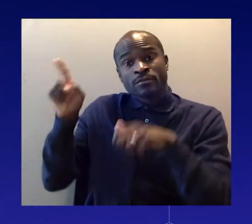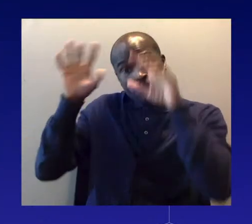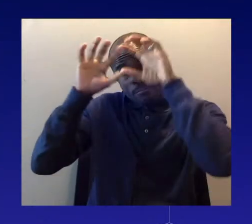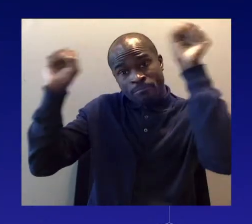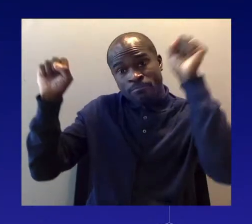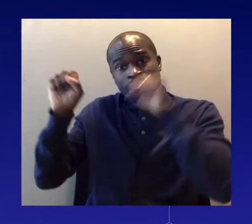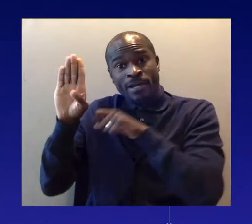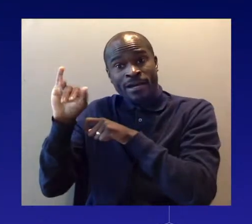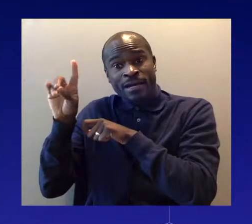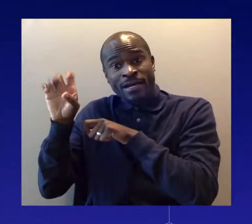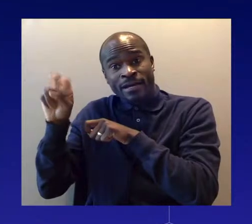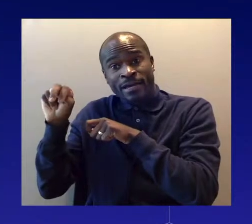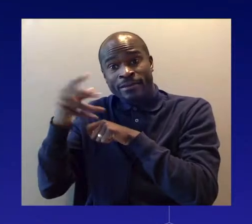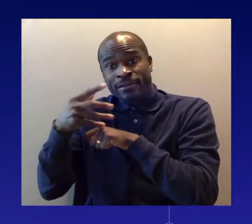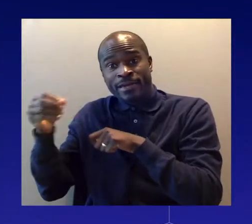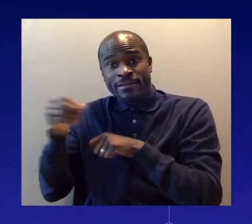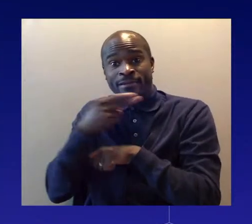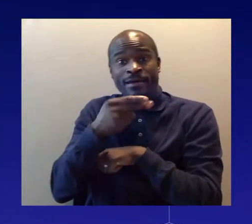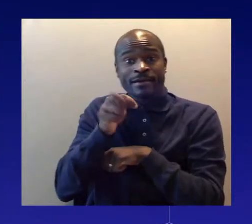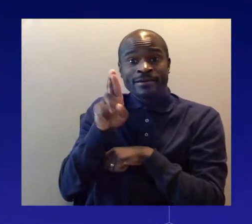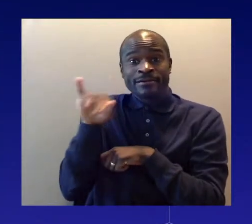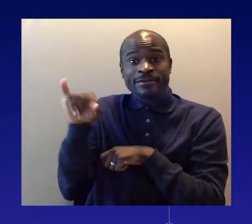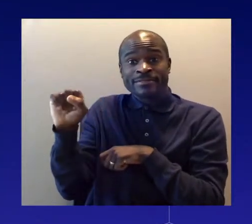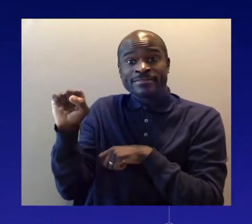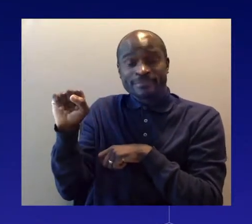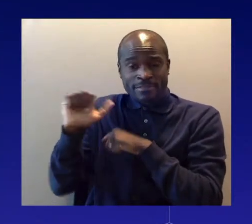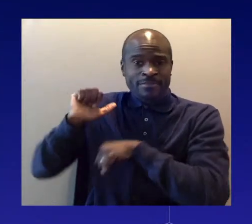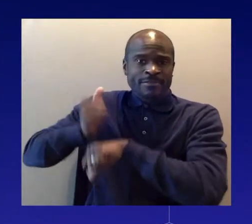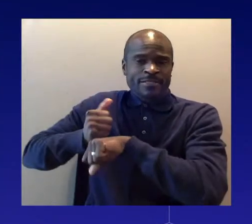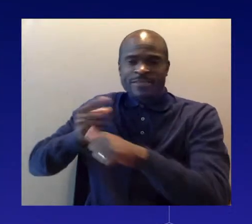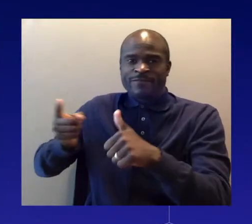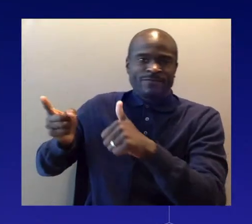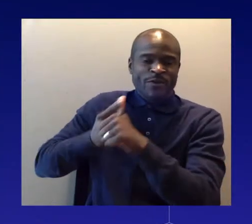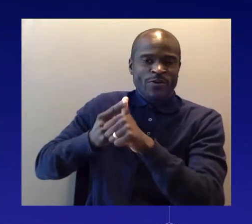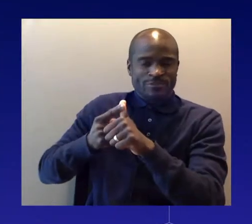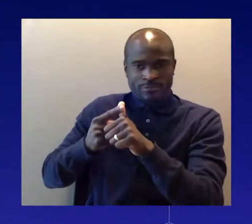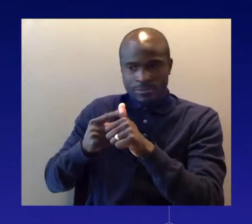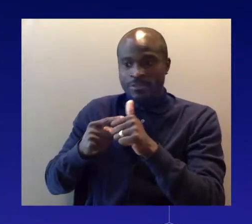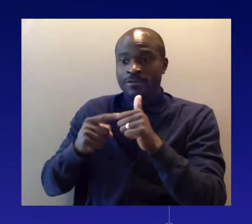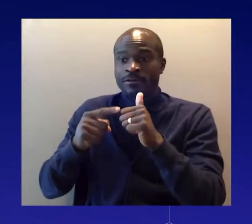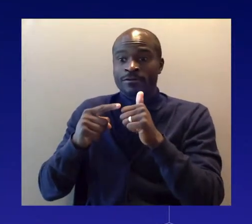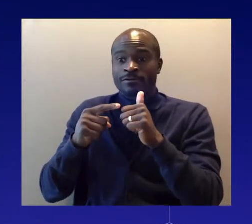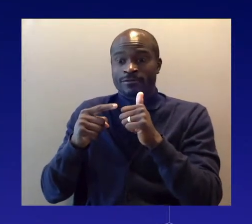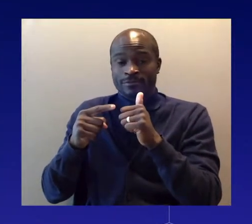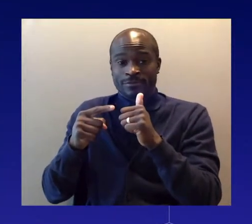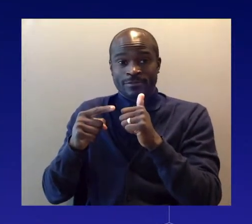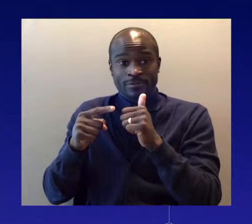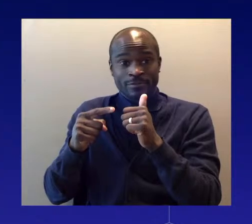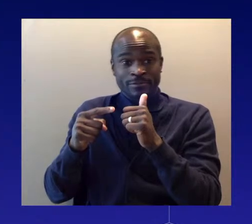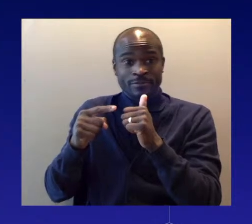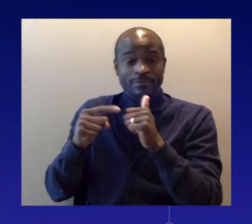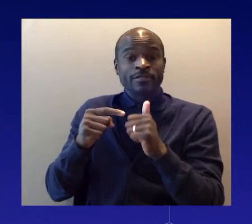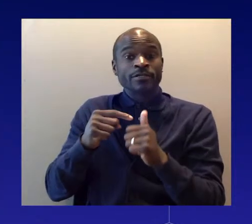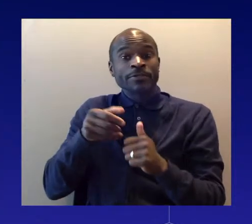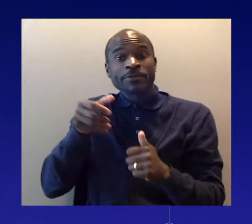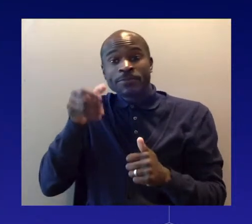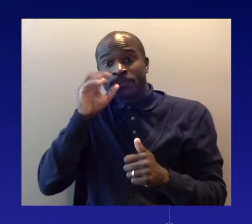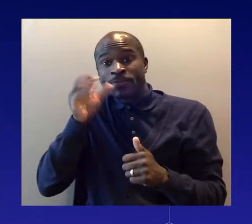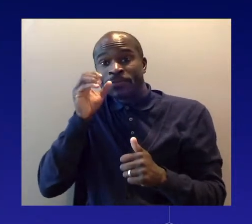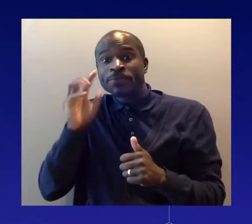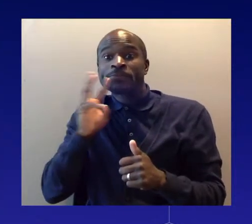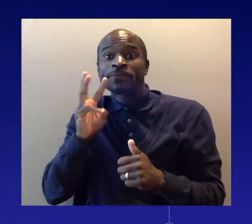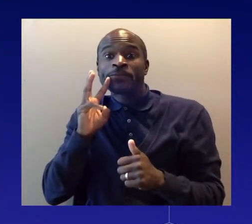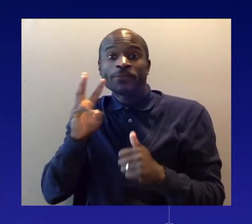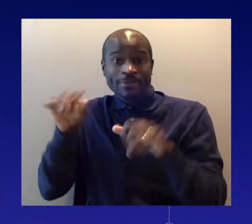issued the first ever nationally, legally, enforceable drinking water standard to protect communities